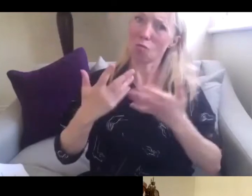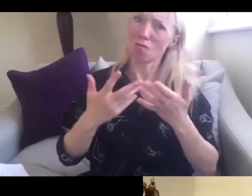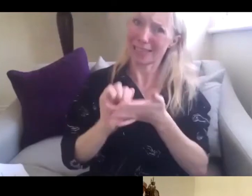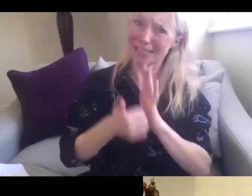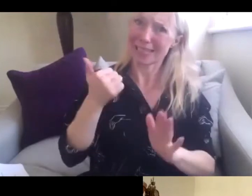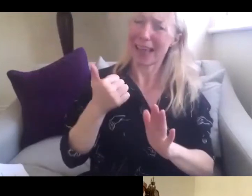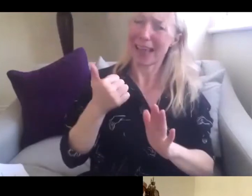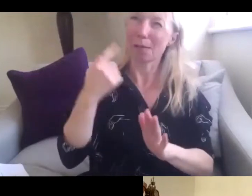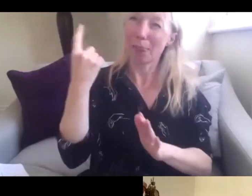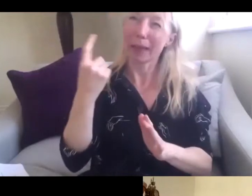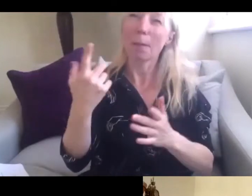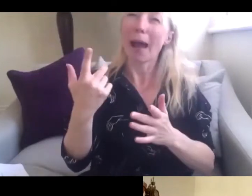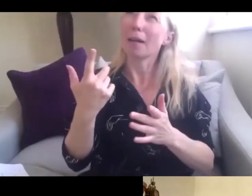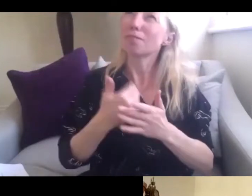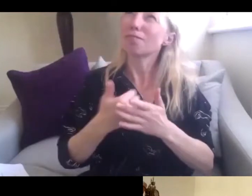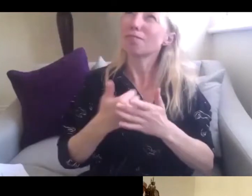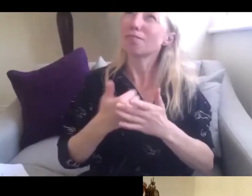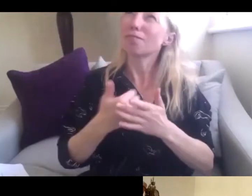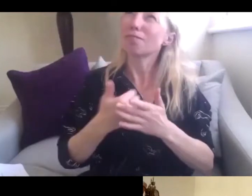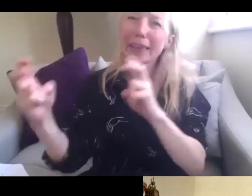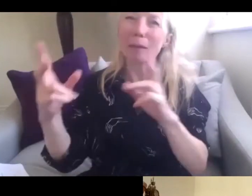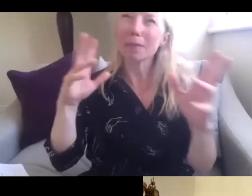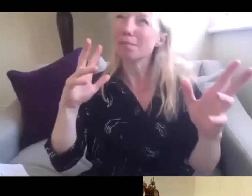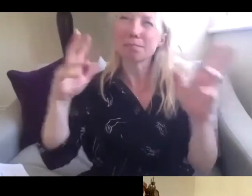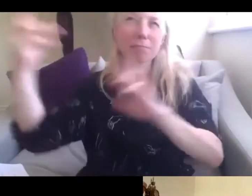us think differently about universal experiences."